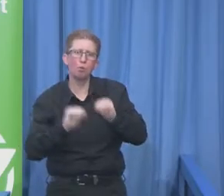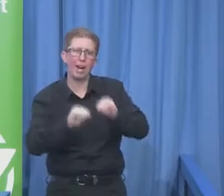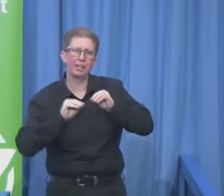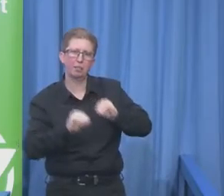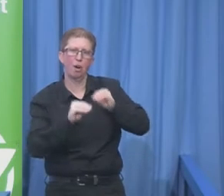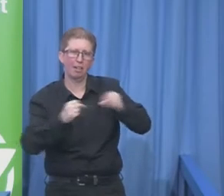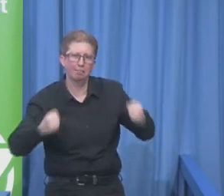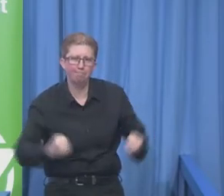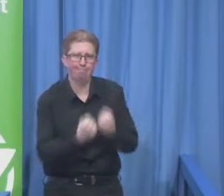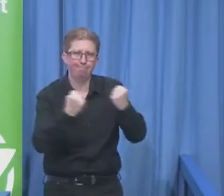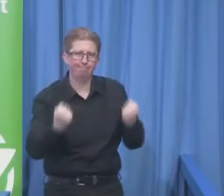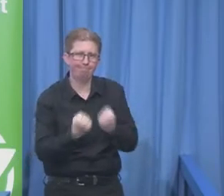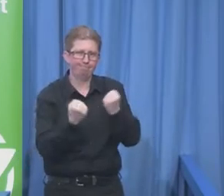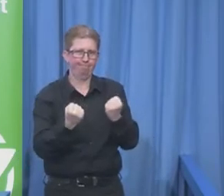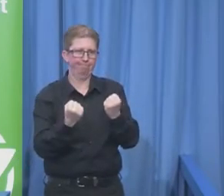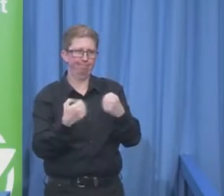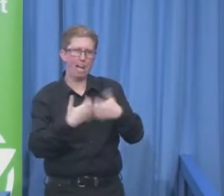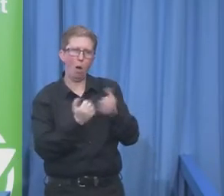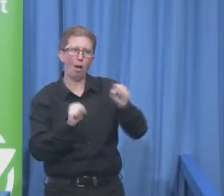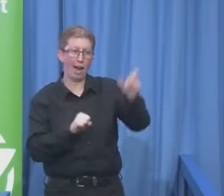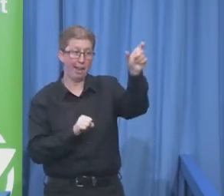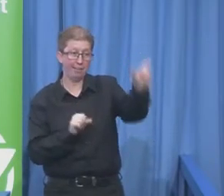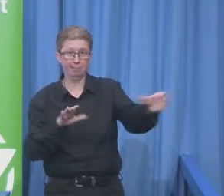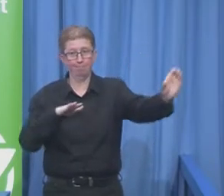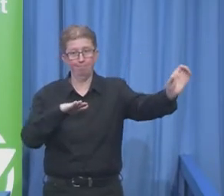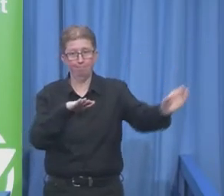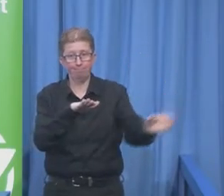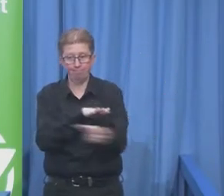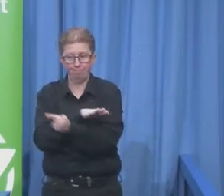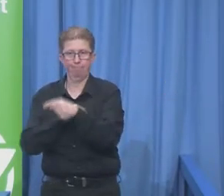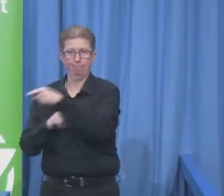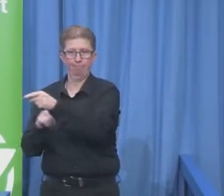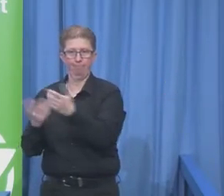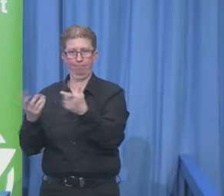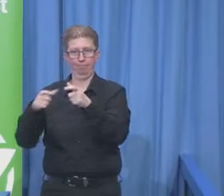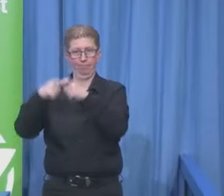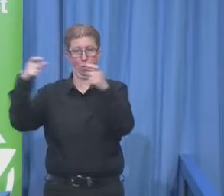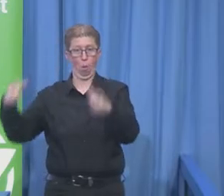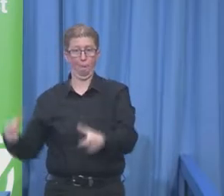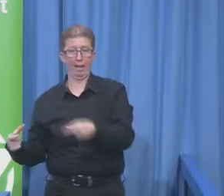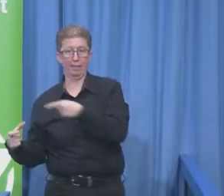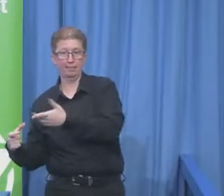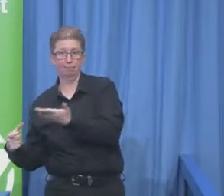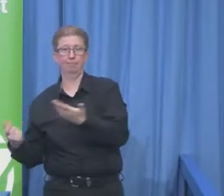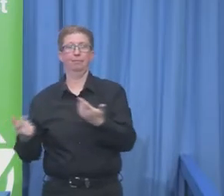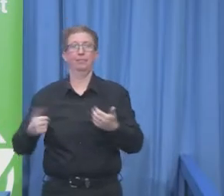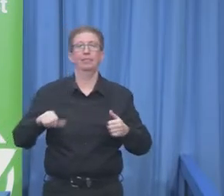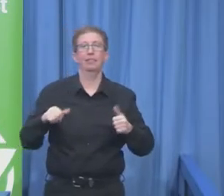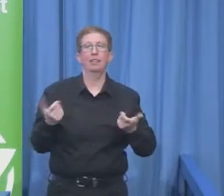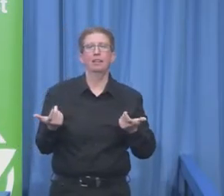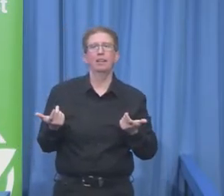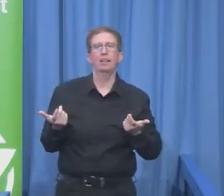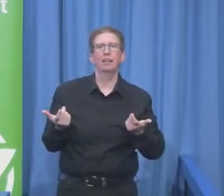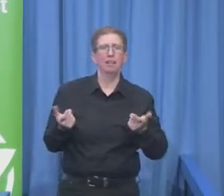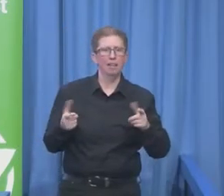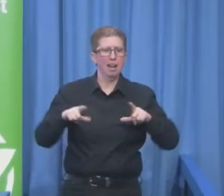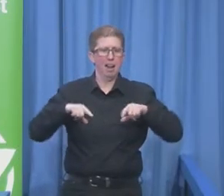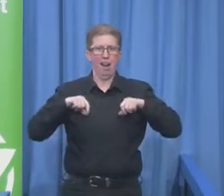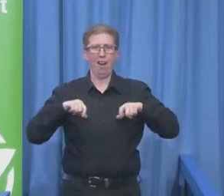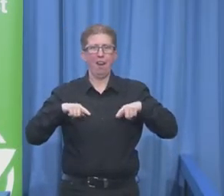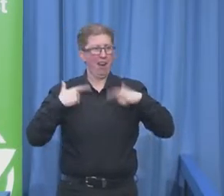topics like life skills, interview skills, communication skills, etc. And we then take them to the